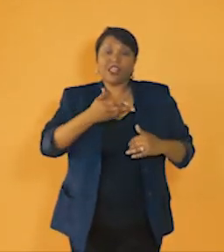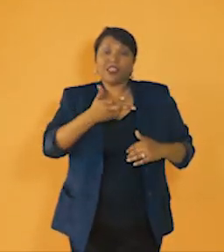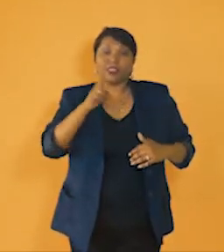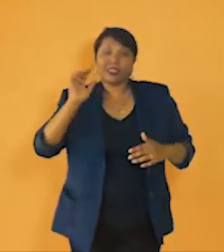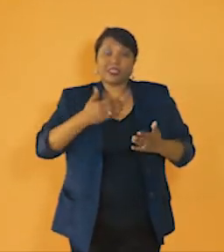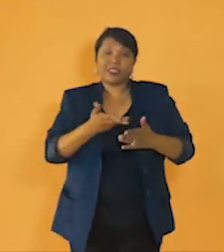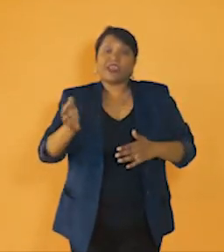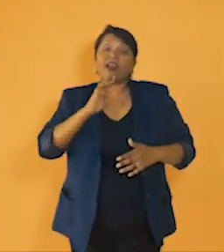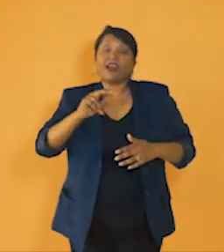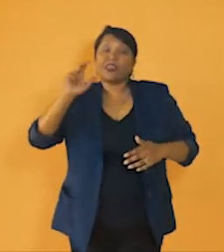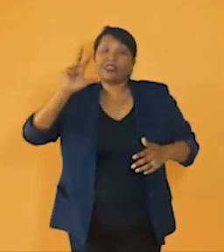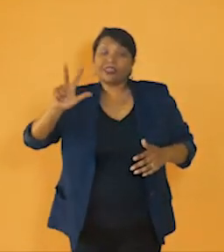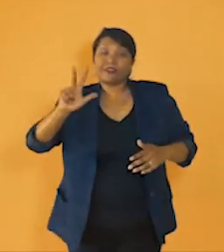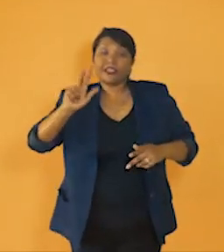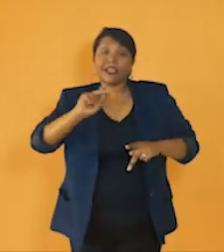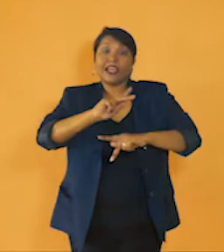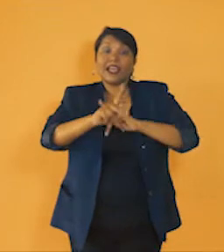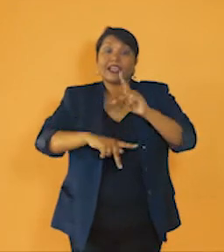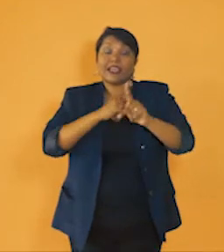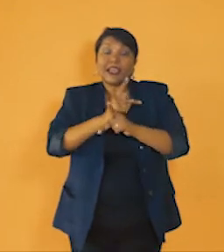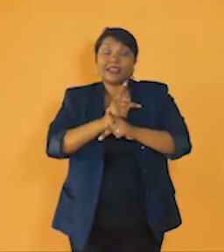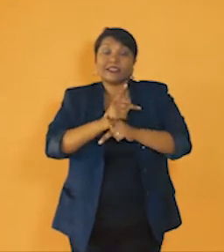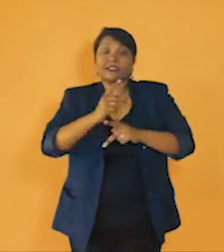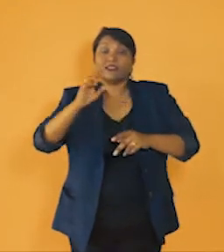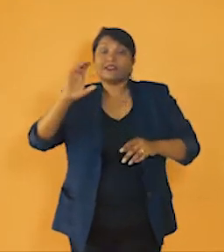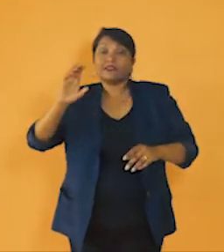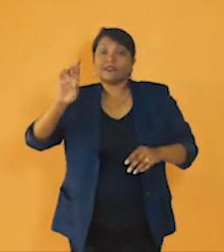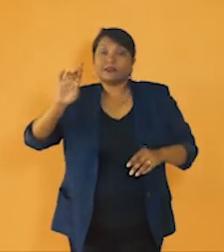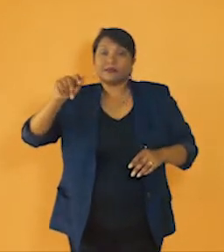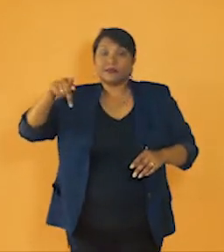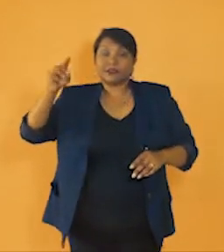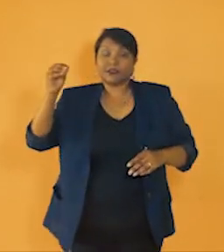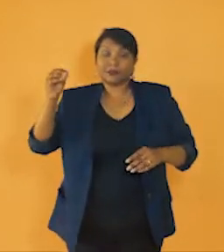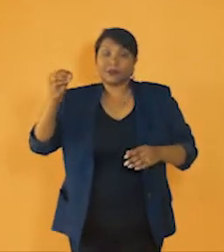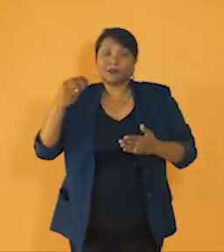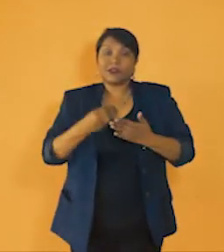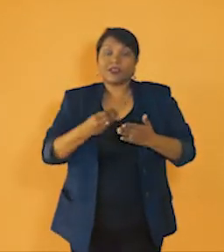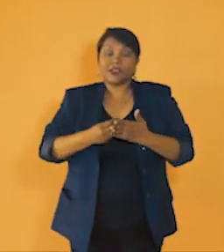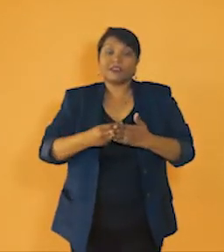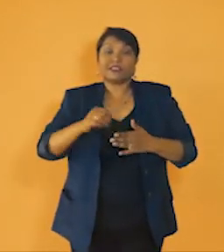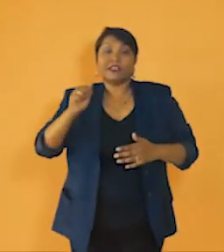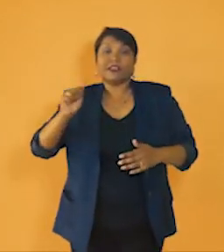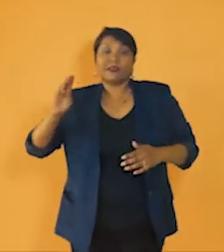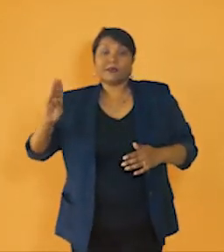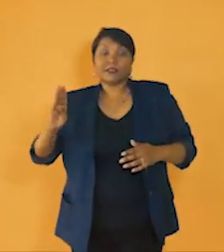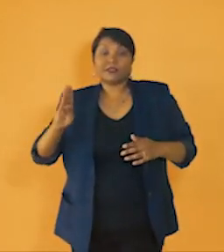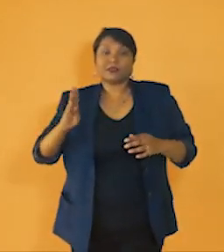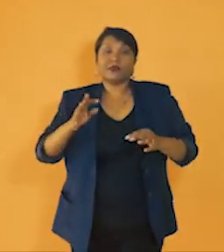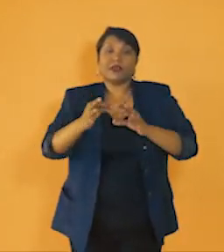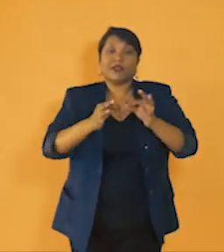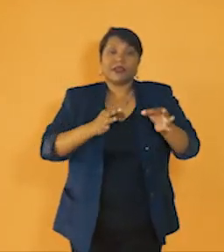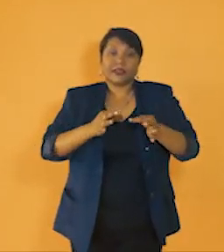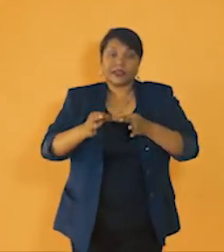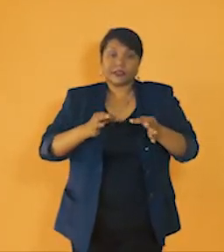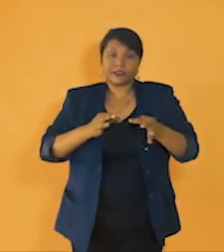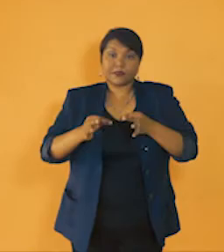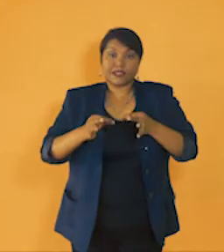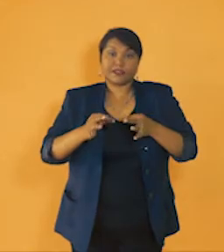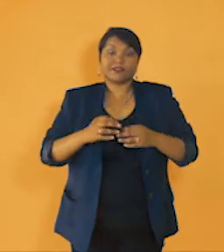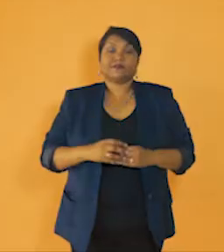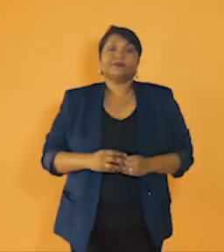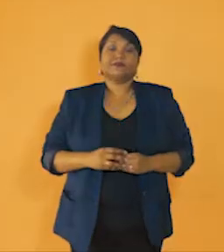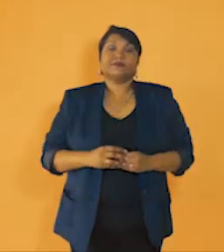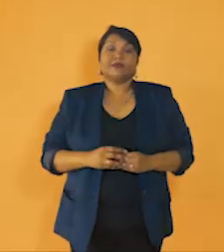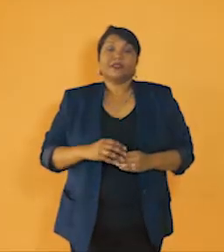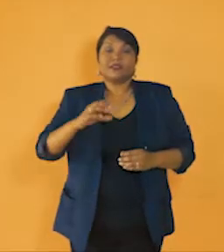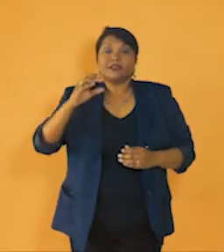types of cryptocurrencies, and at the forum, Mr. Aaron Besson, founder of Morpheus Software Solutions Limited,